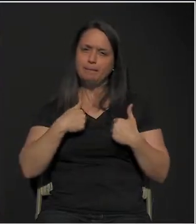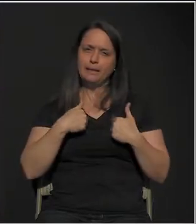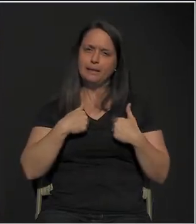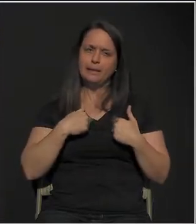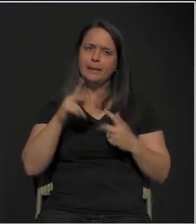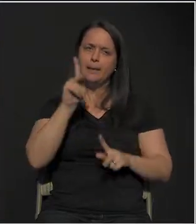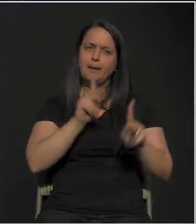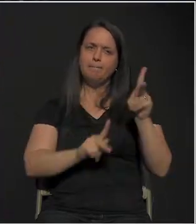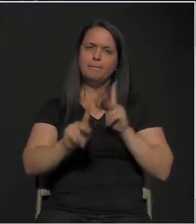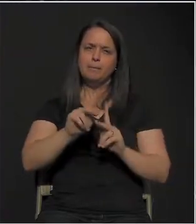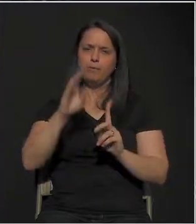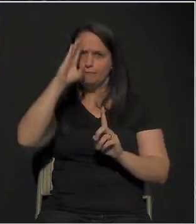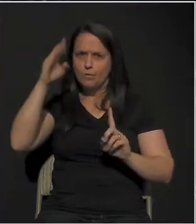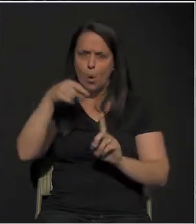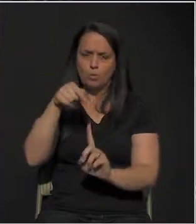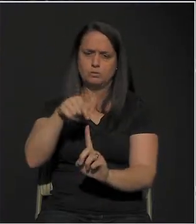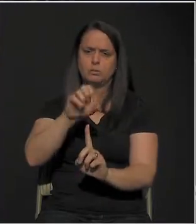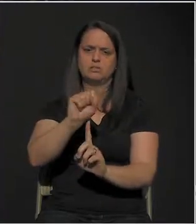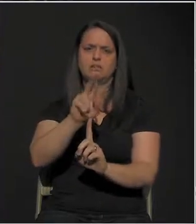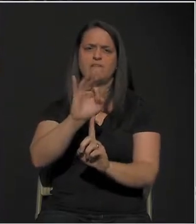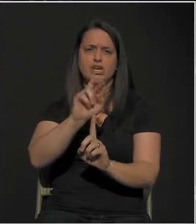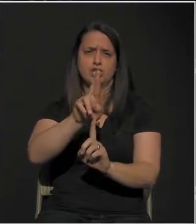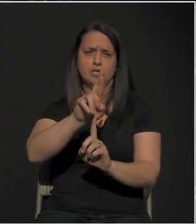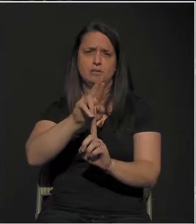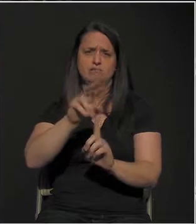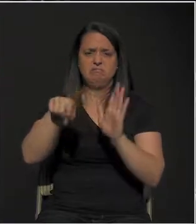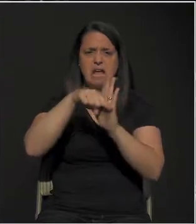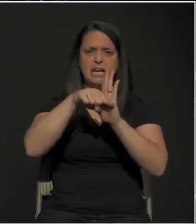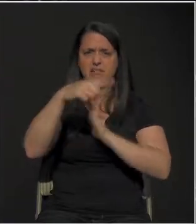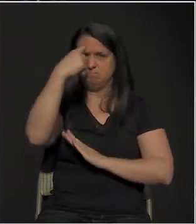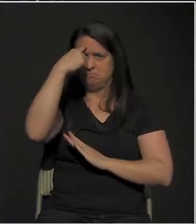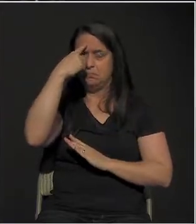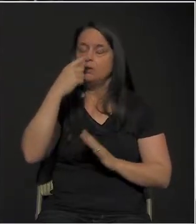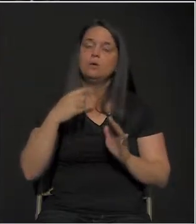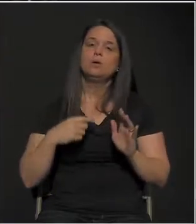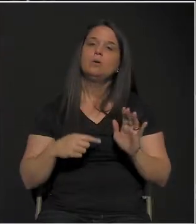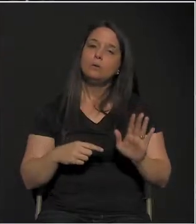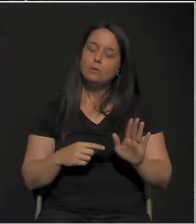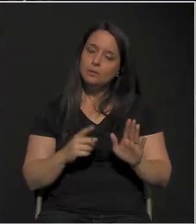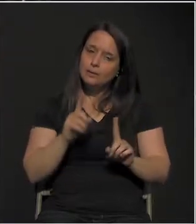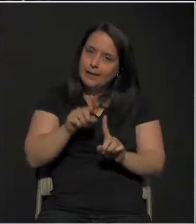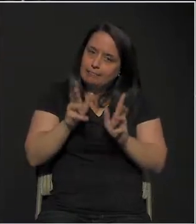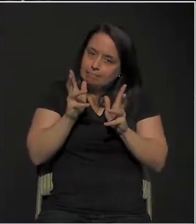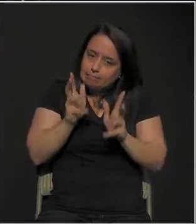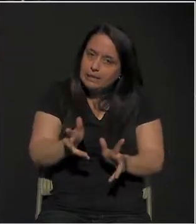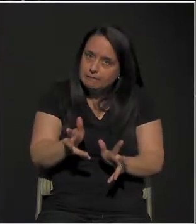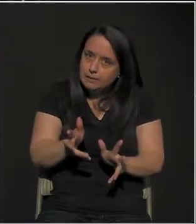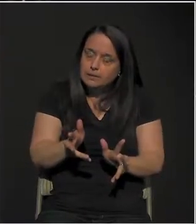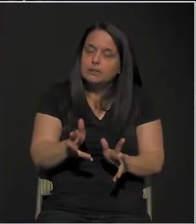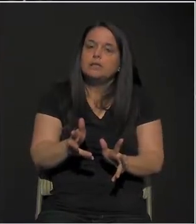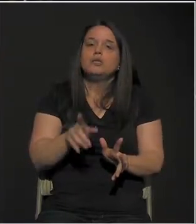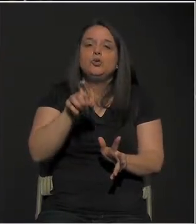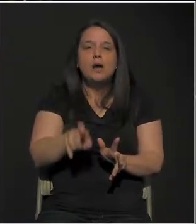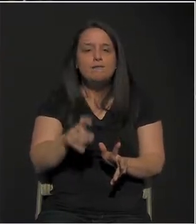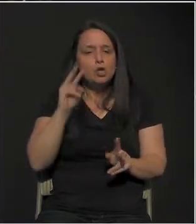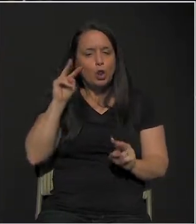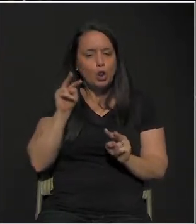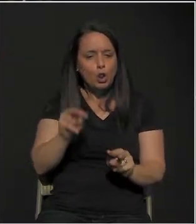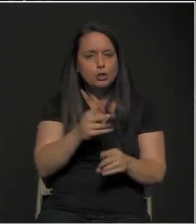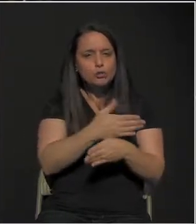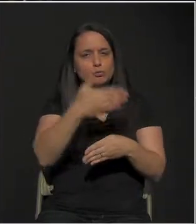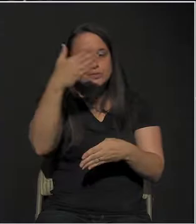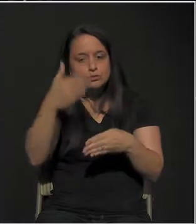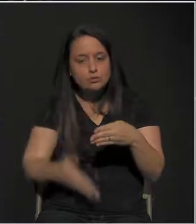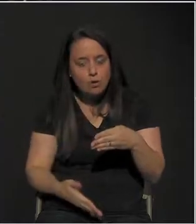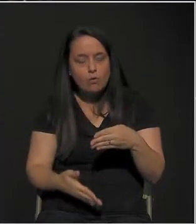get wrapped up in that word suffering. And I think what we have to do is you can't just leave it there at the idea of suffering. You have to look at what is the result? What